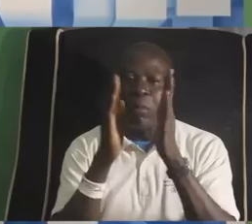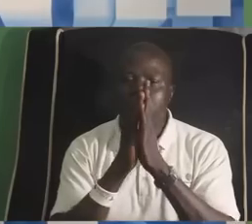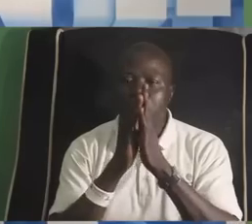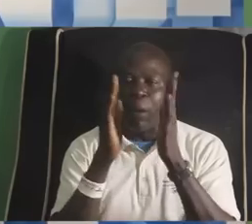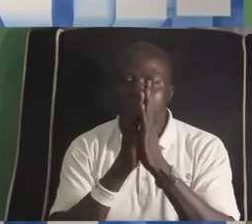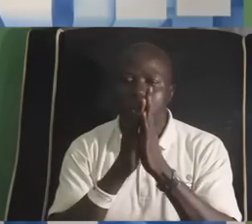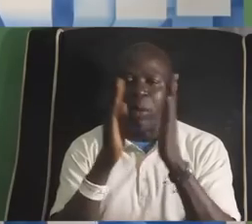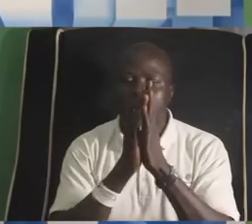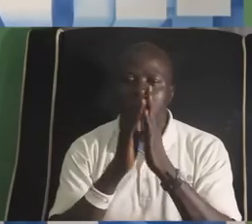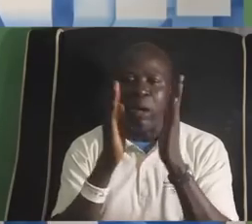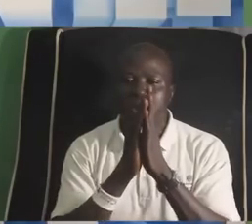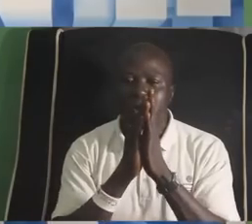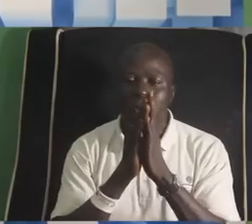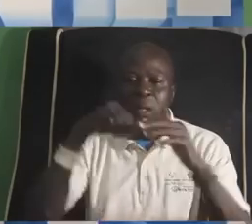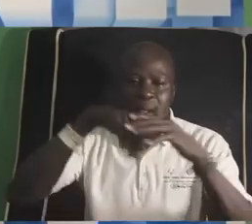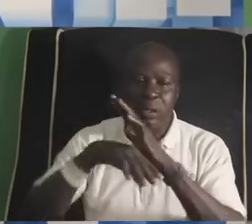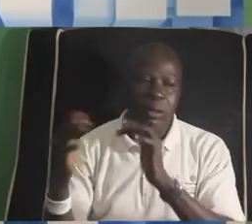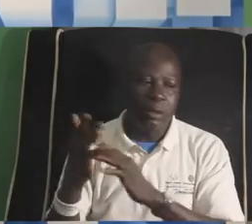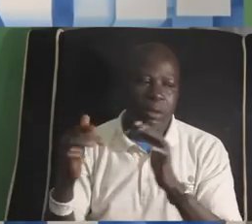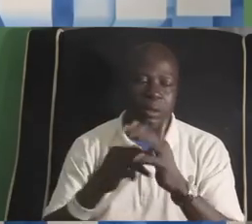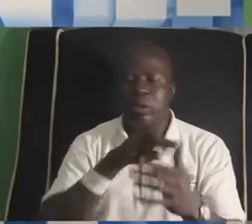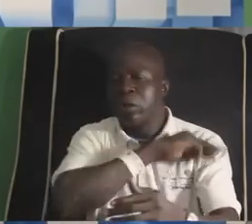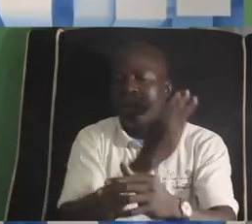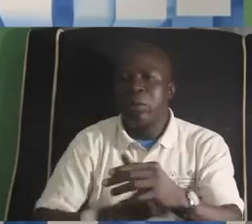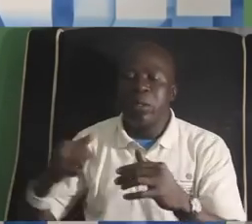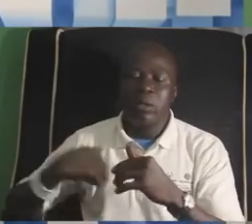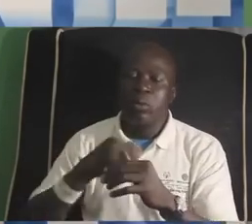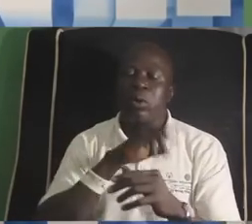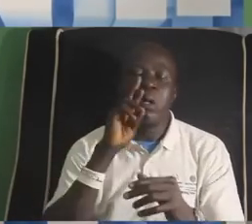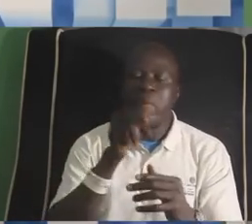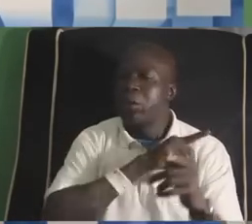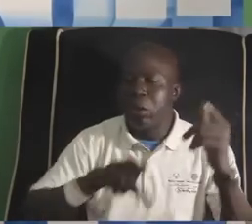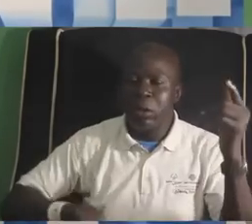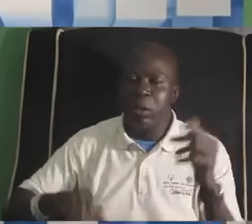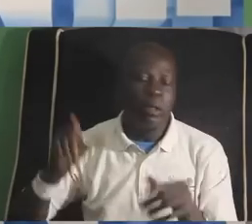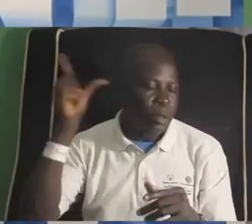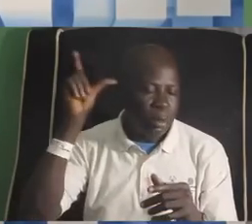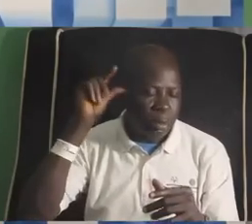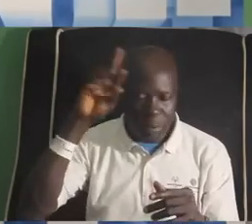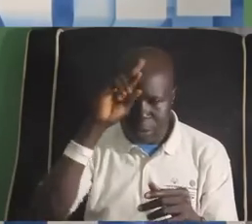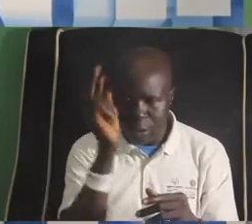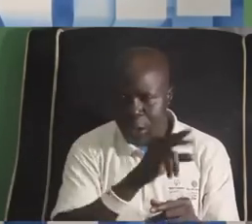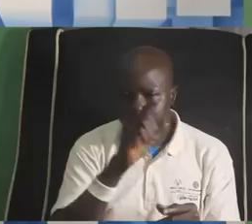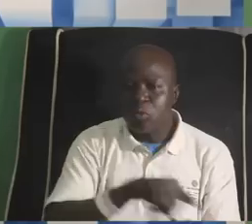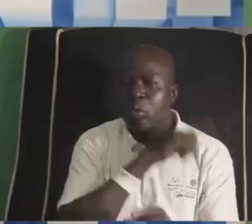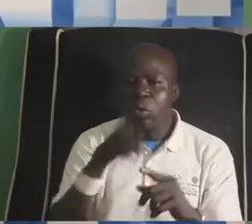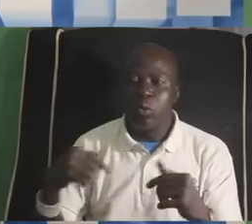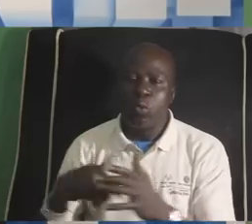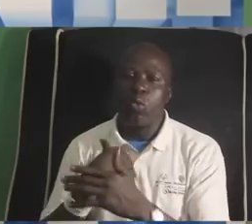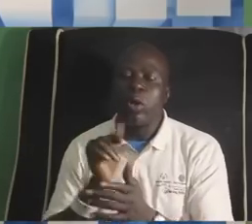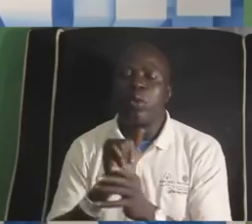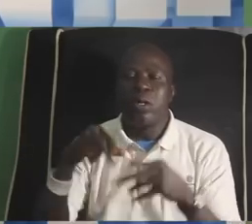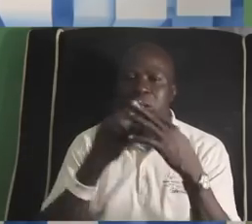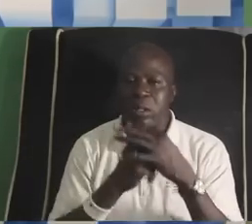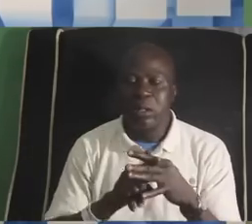Jesus name alone. Listen to me, sir. Nígbà tá a bẹ̀rẹ̀ ìpàdé agbára sí